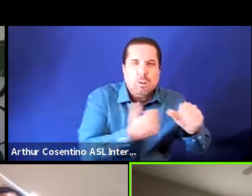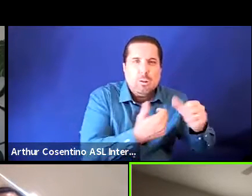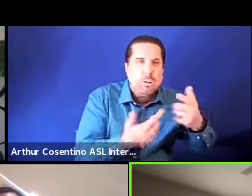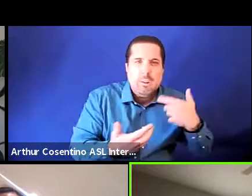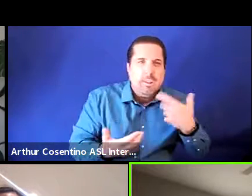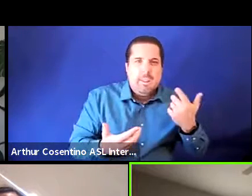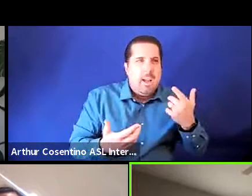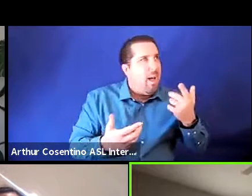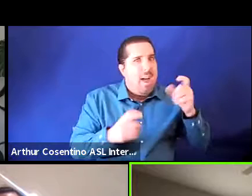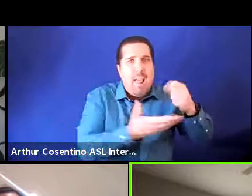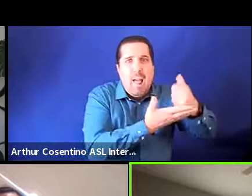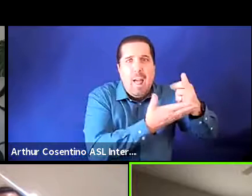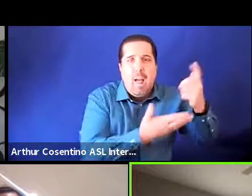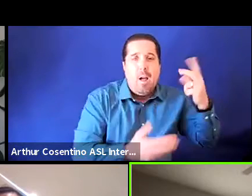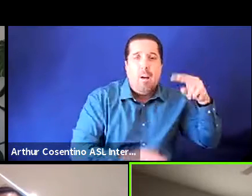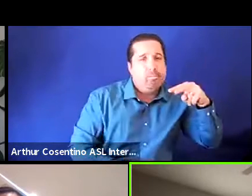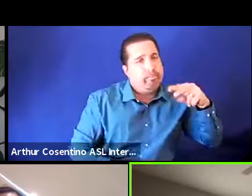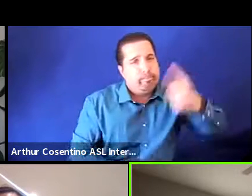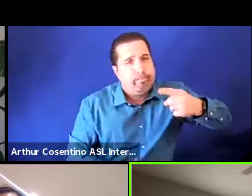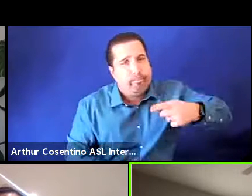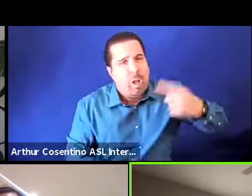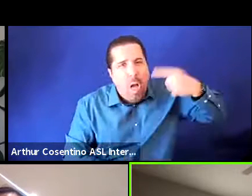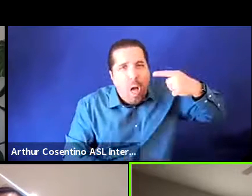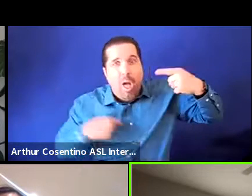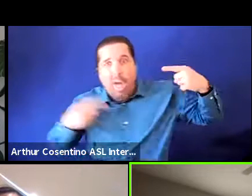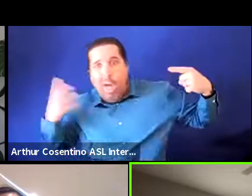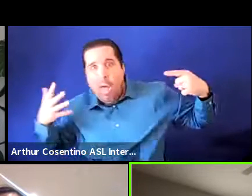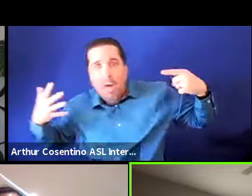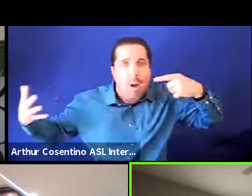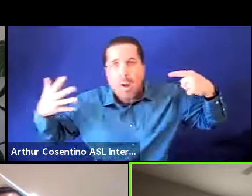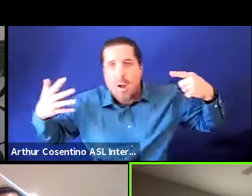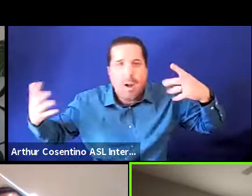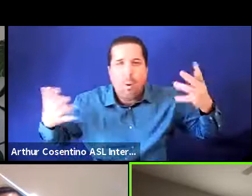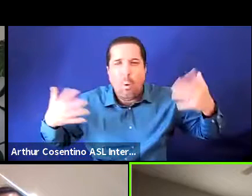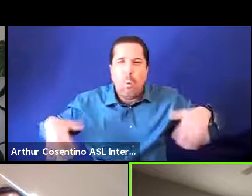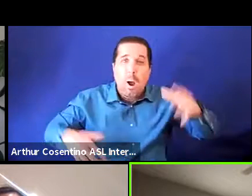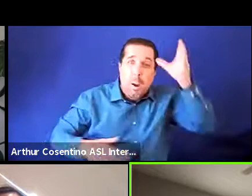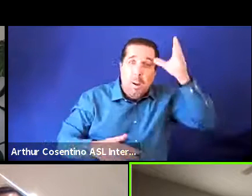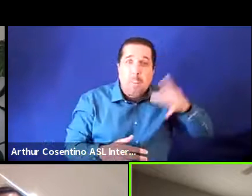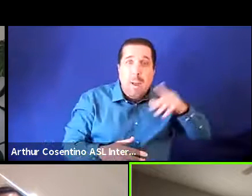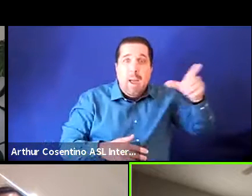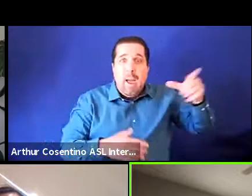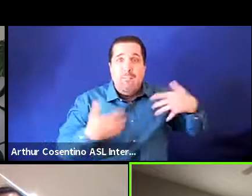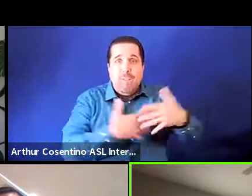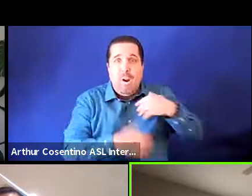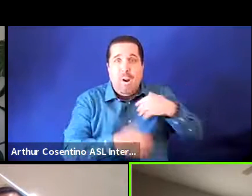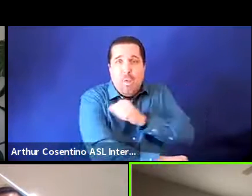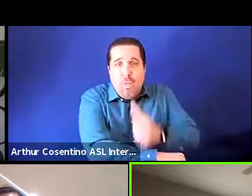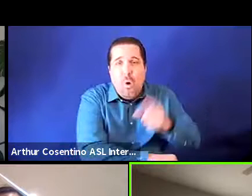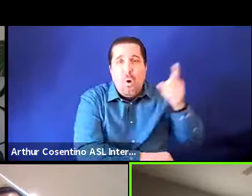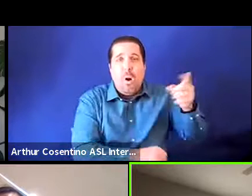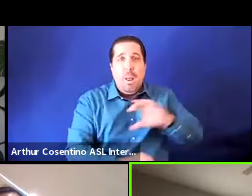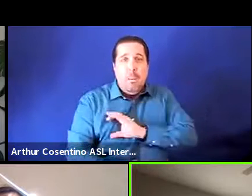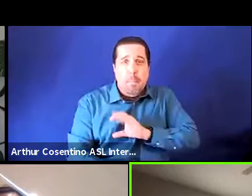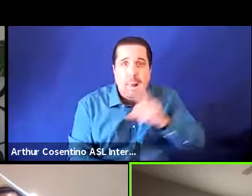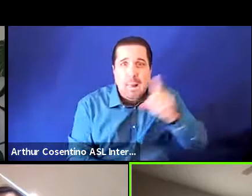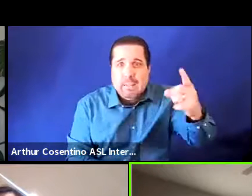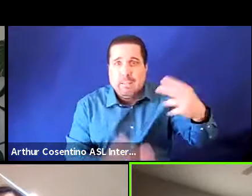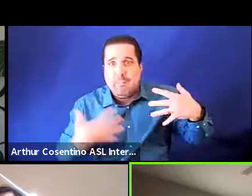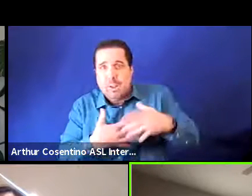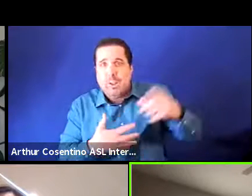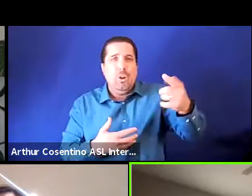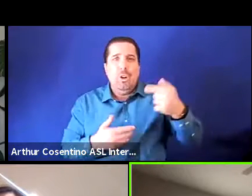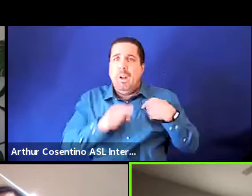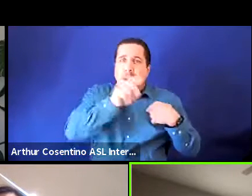girls. And even then, as I experienced the fear of authority and policing, and even though I didn't know how to name it all